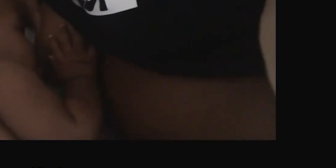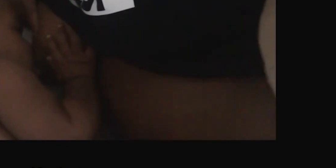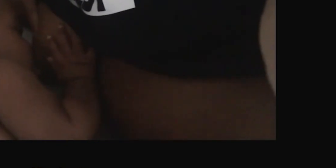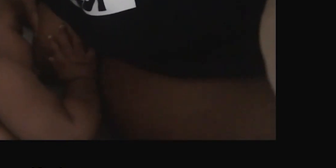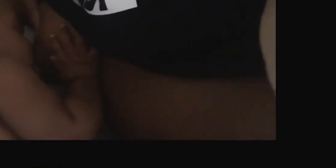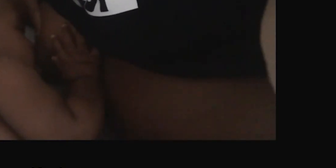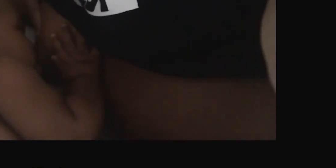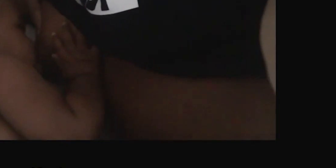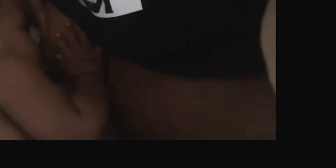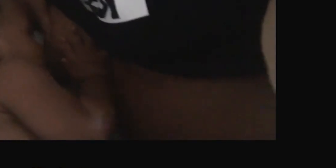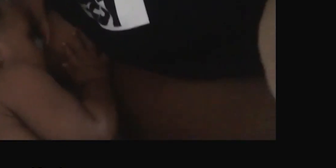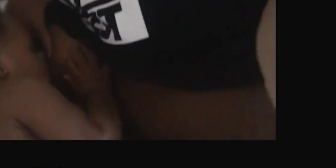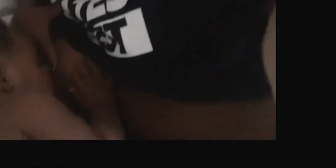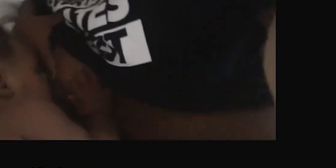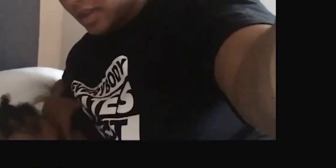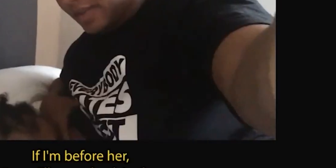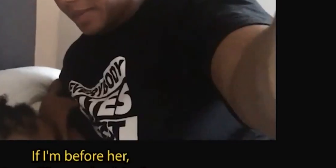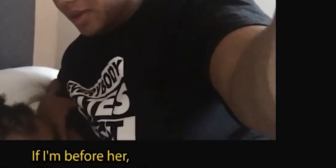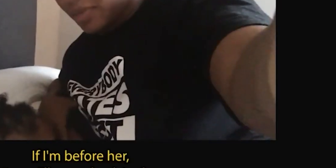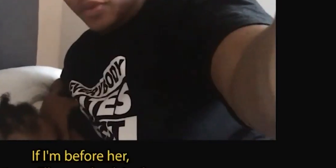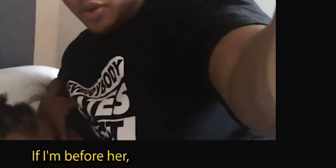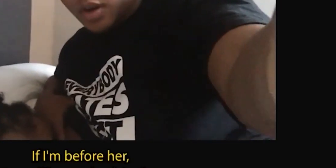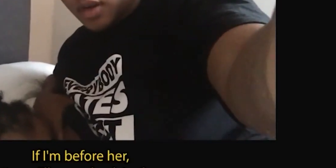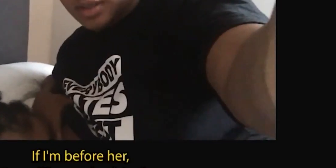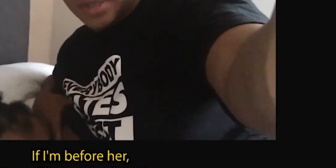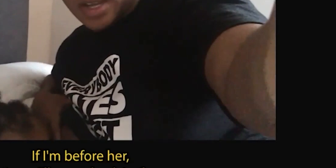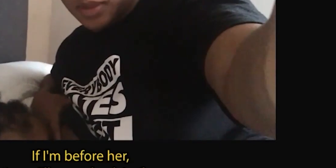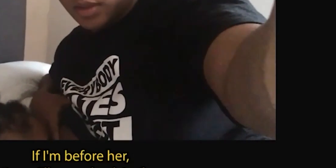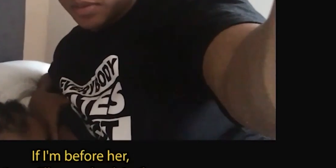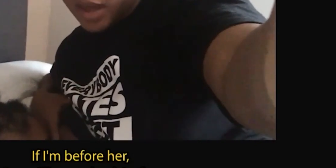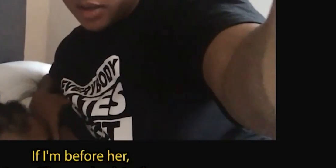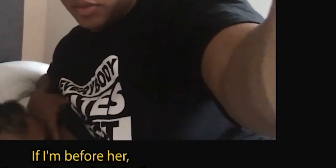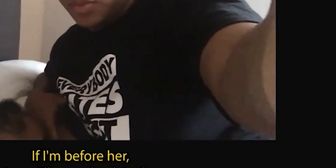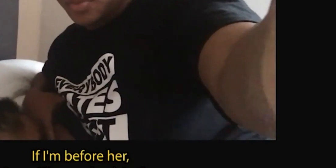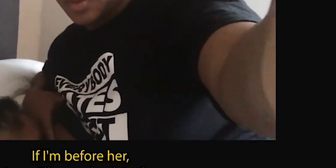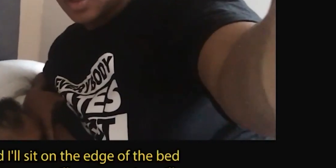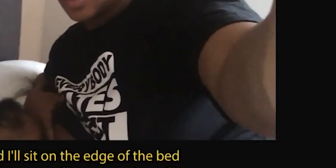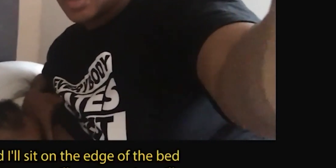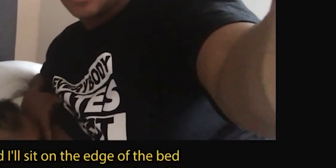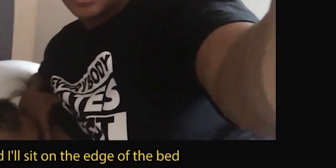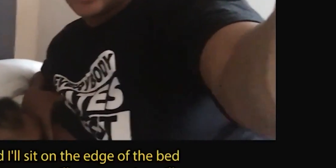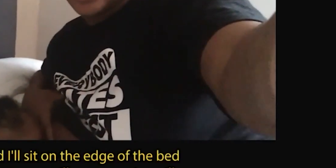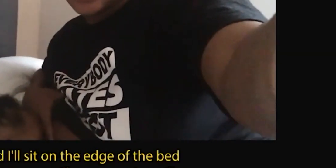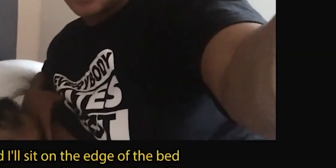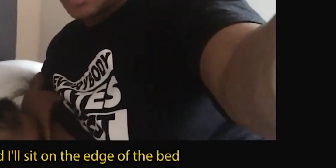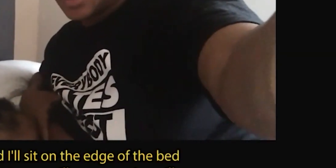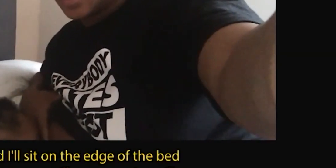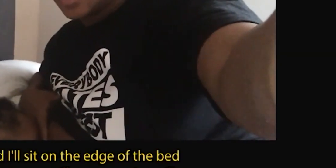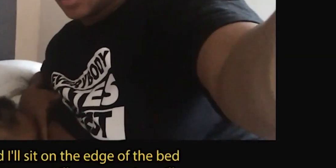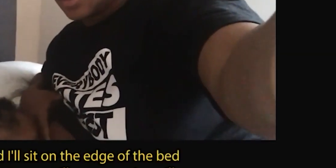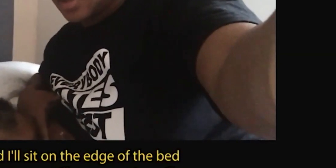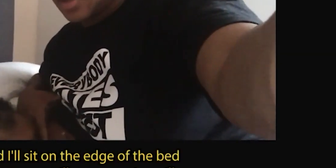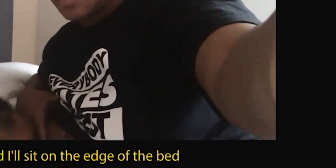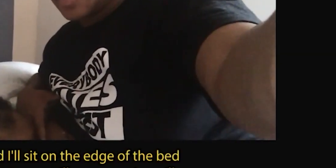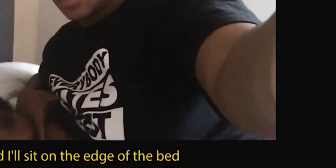10 minutes or so. If I'm up before her, sometimes I'll come back in the room and I'll sit on the edge of the bed